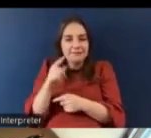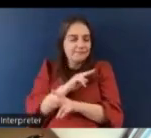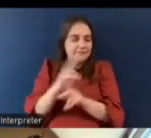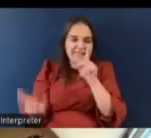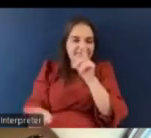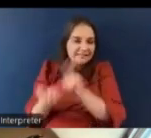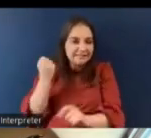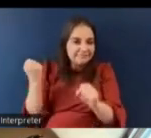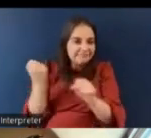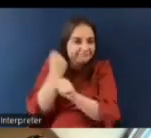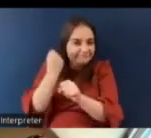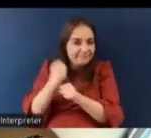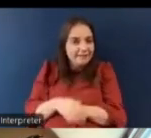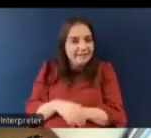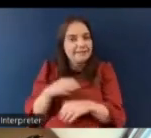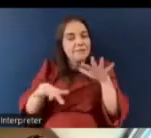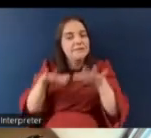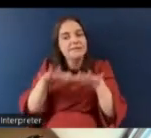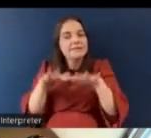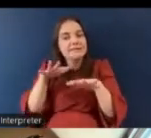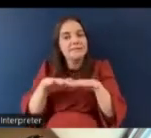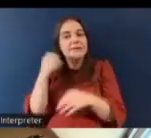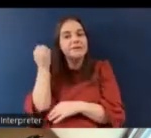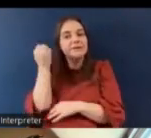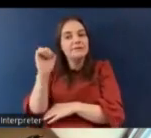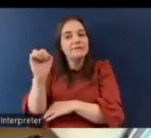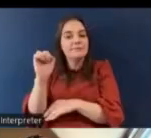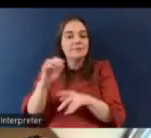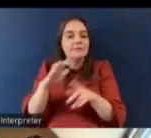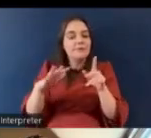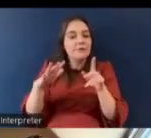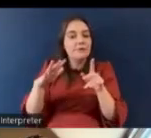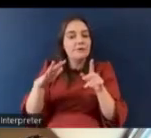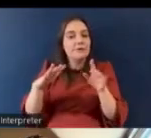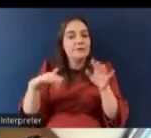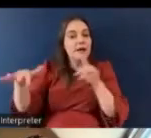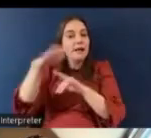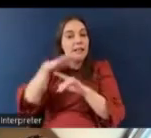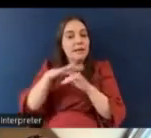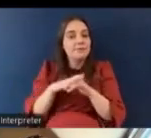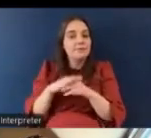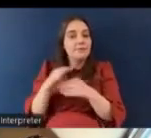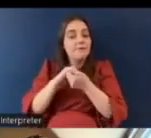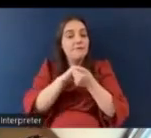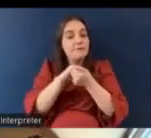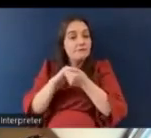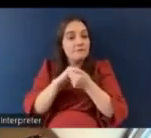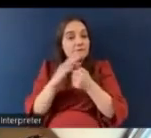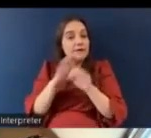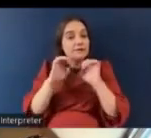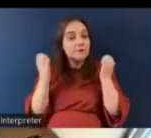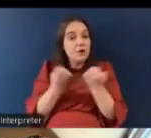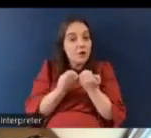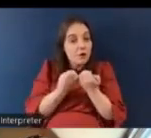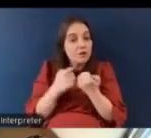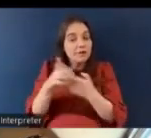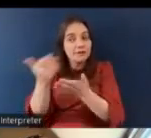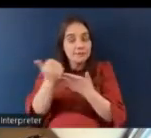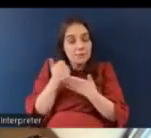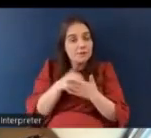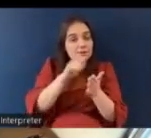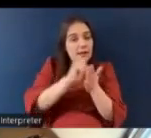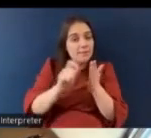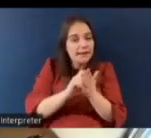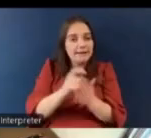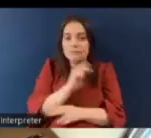similar project to the Feminist Communities for Climate Justice. Friends of the Earth came in and supported us on that application, but we didn't get it.